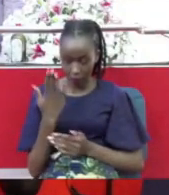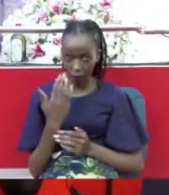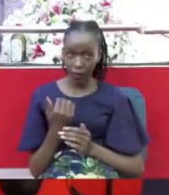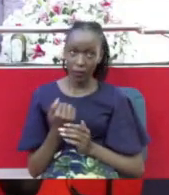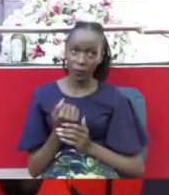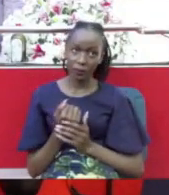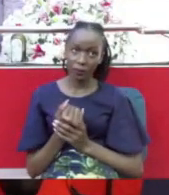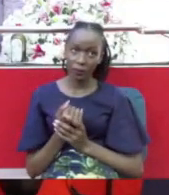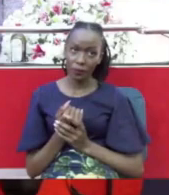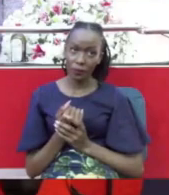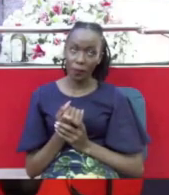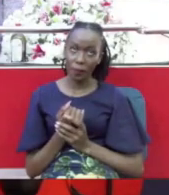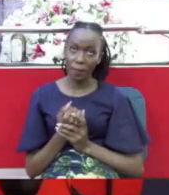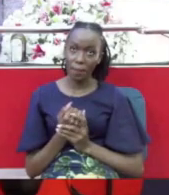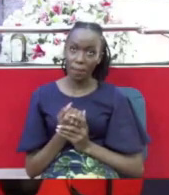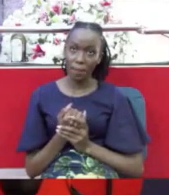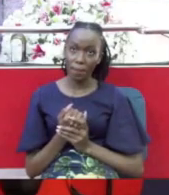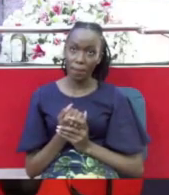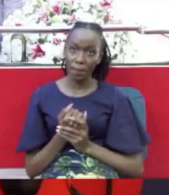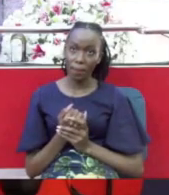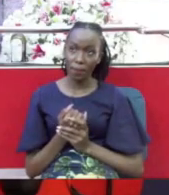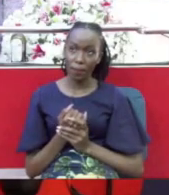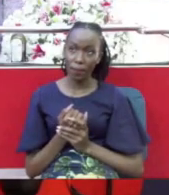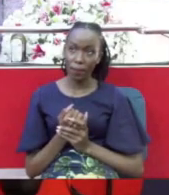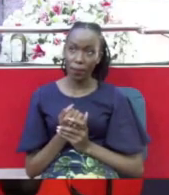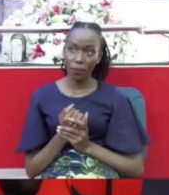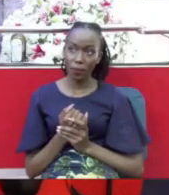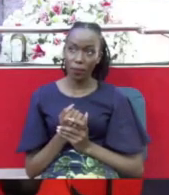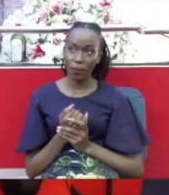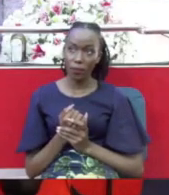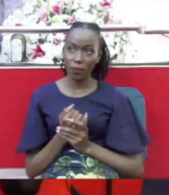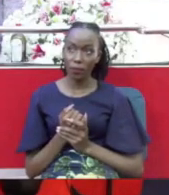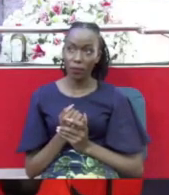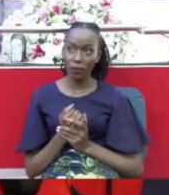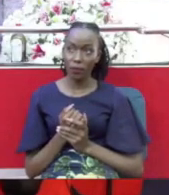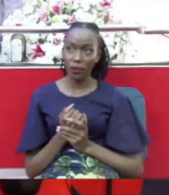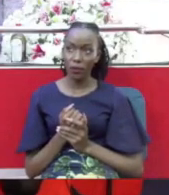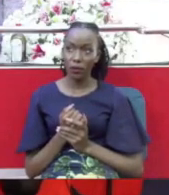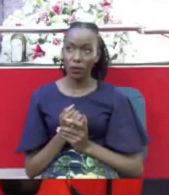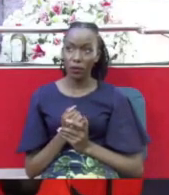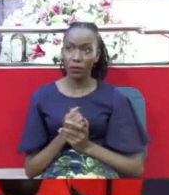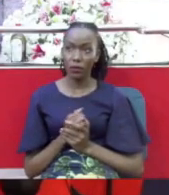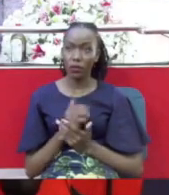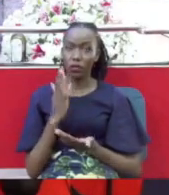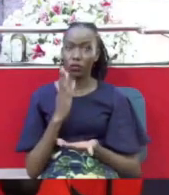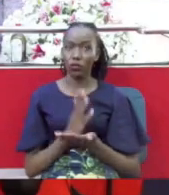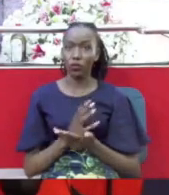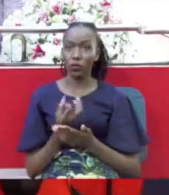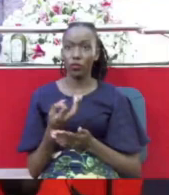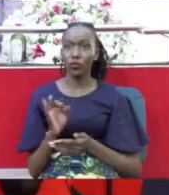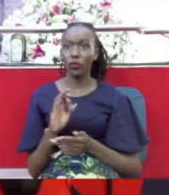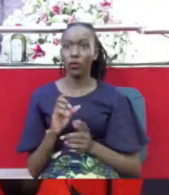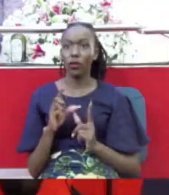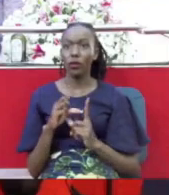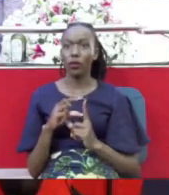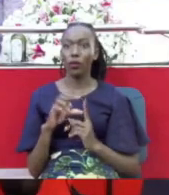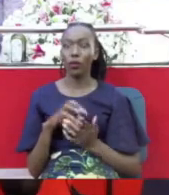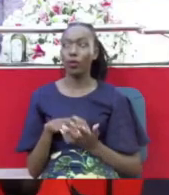for the realities of our context,